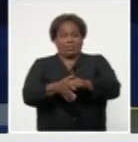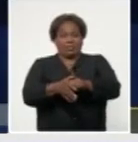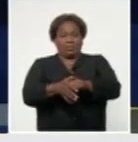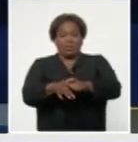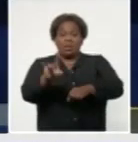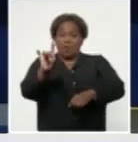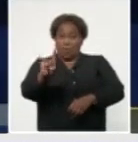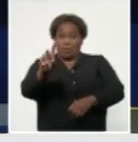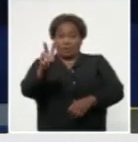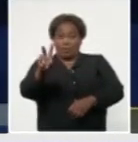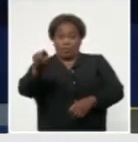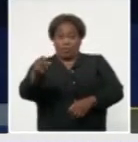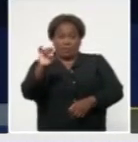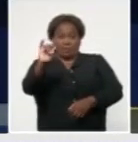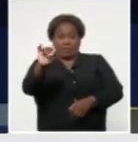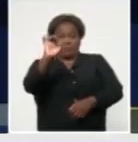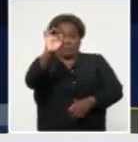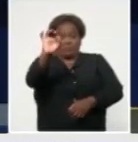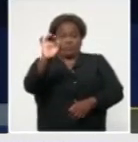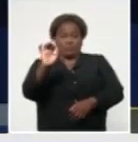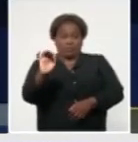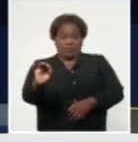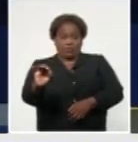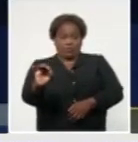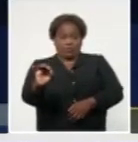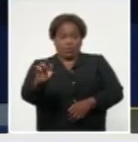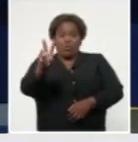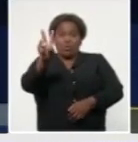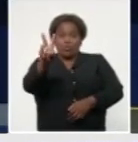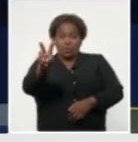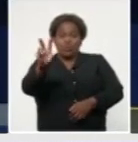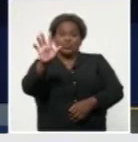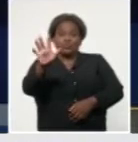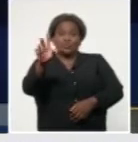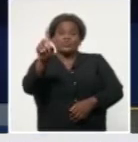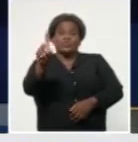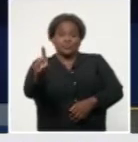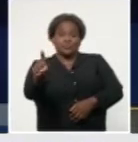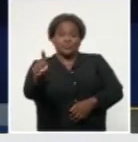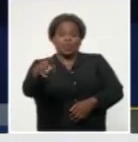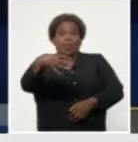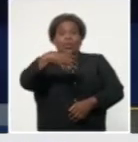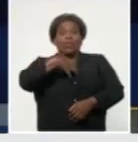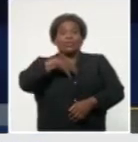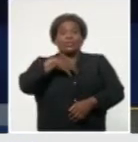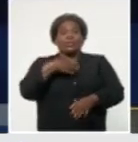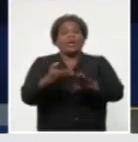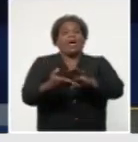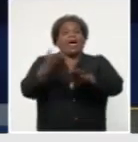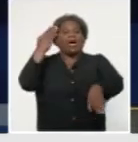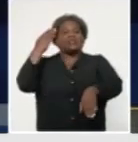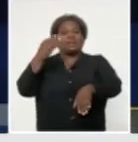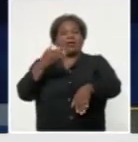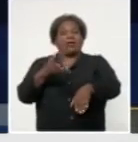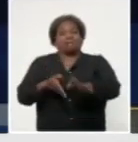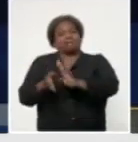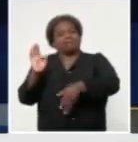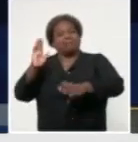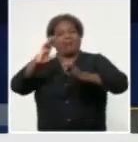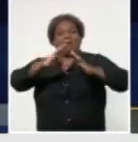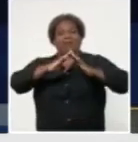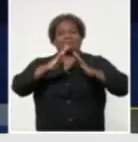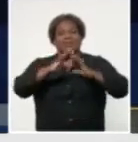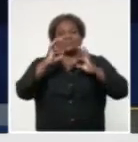is 251, have recovered and have been discharged. And we always reiterate the favorable